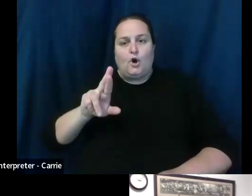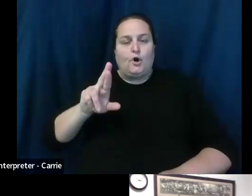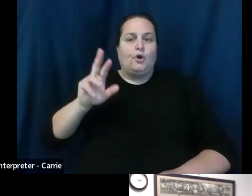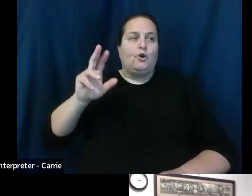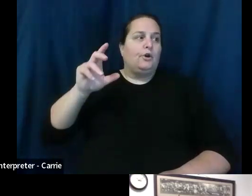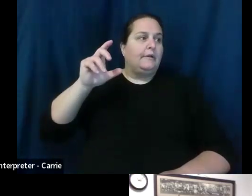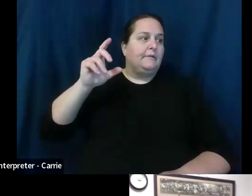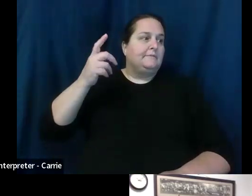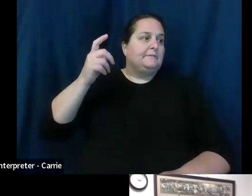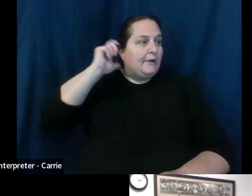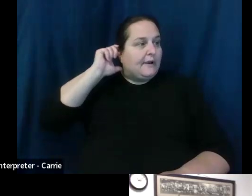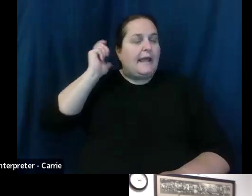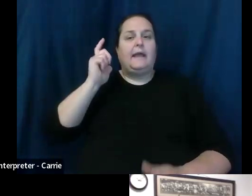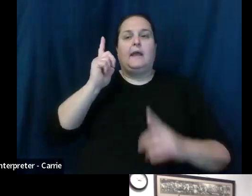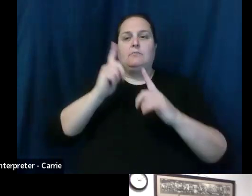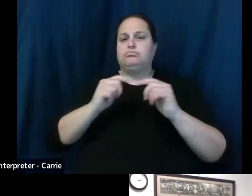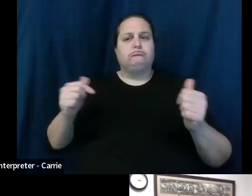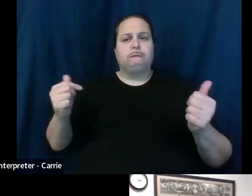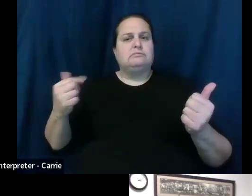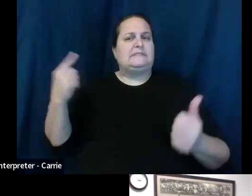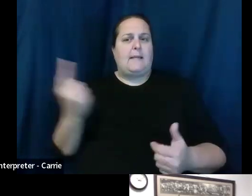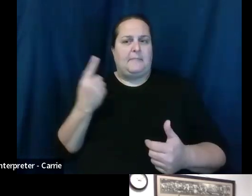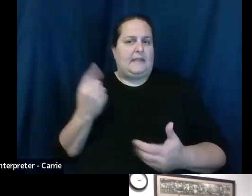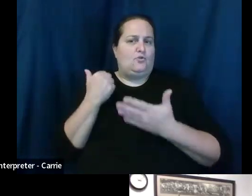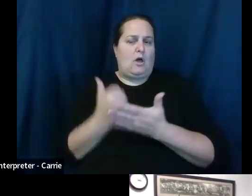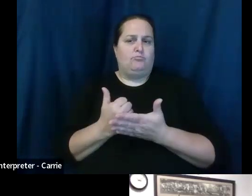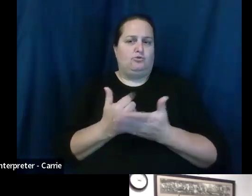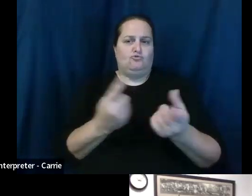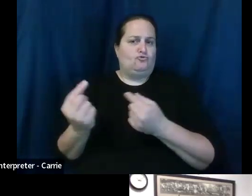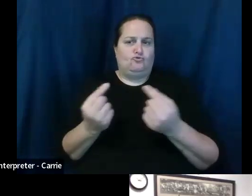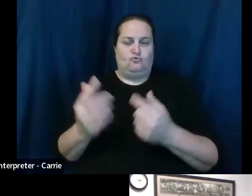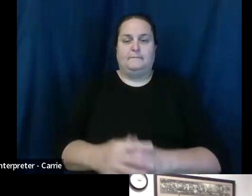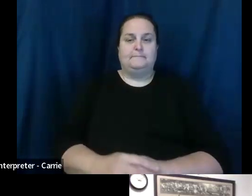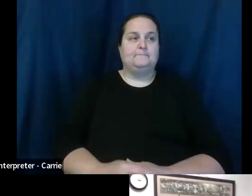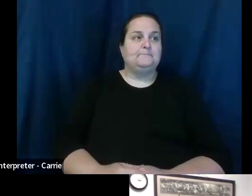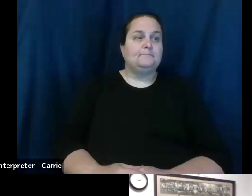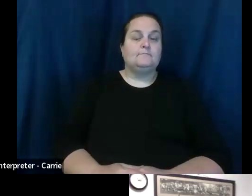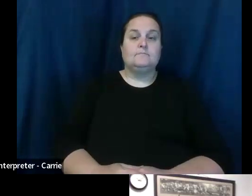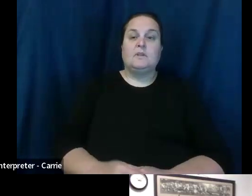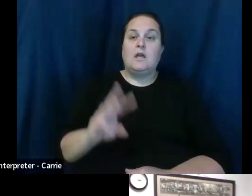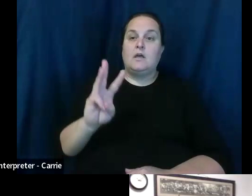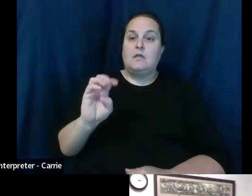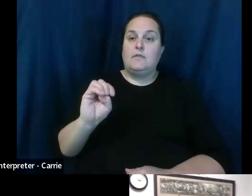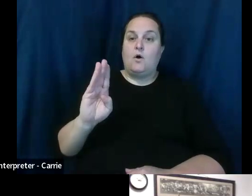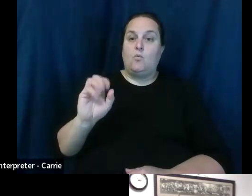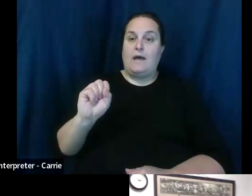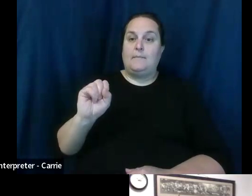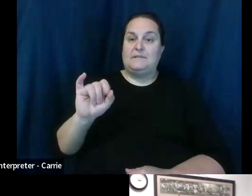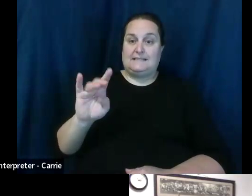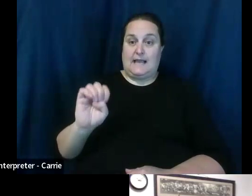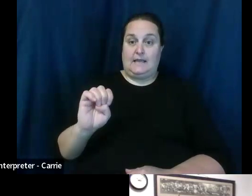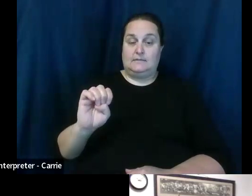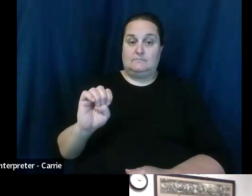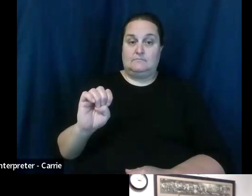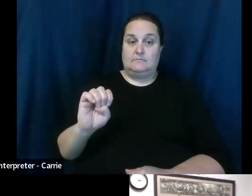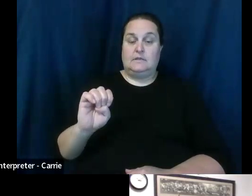help you do the things that you need to do? And so on the website, you should be on the first page